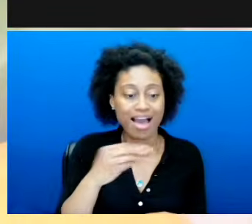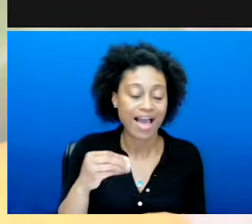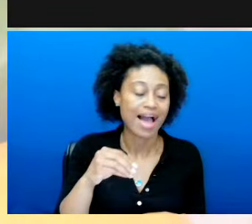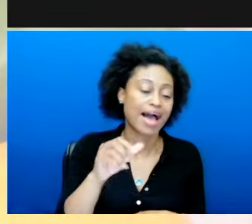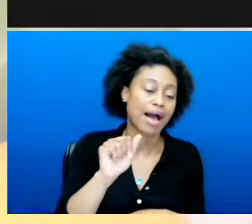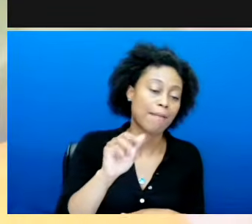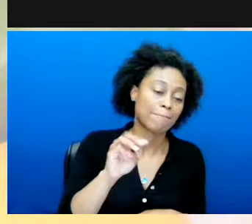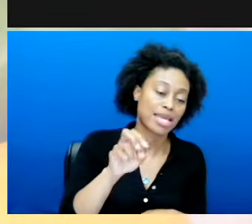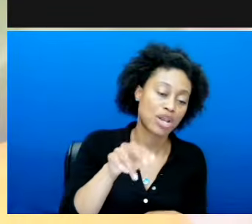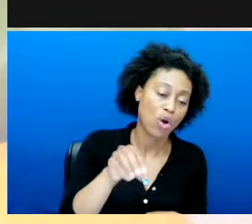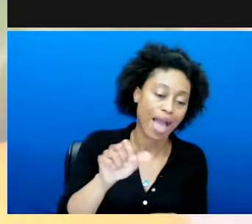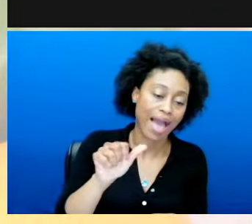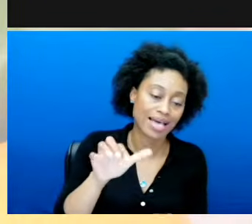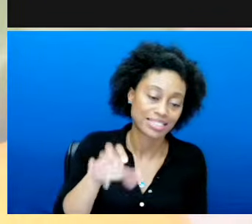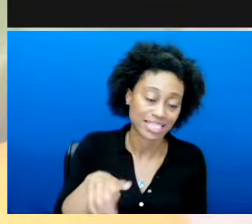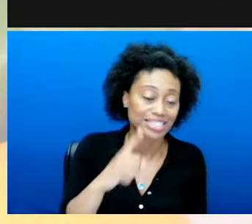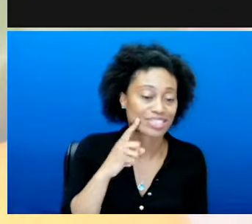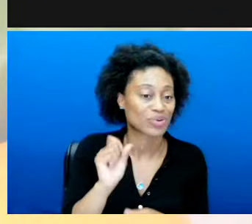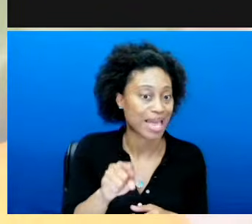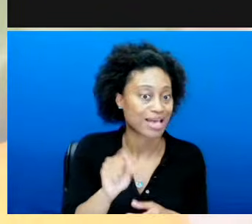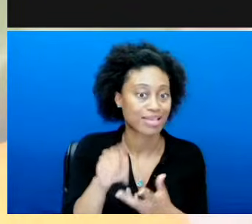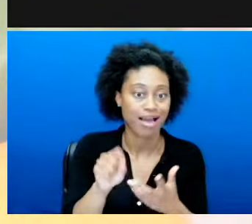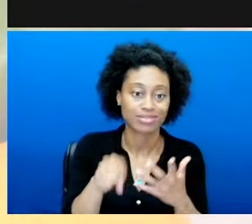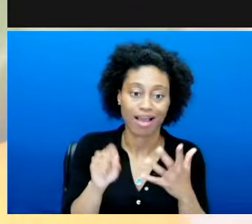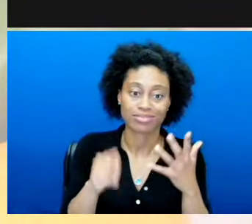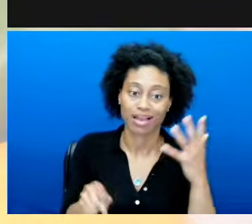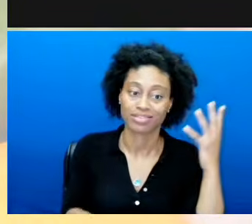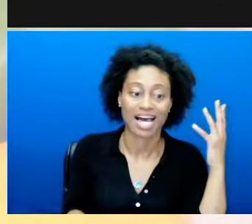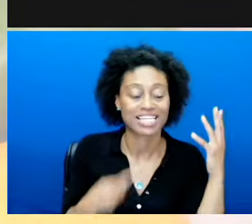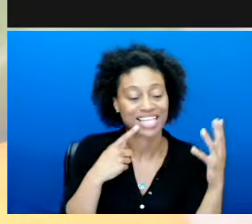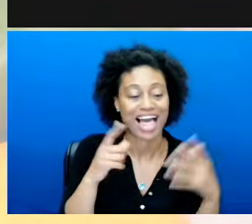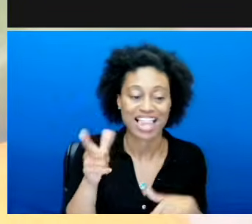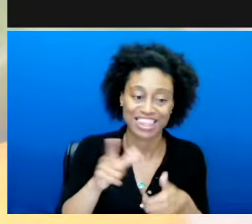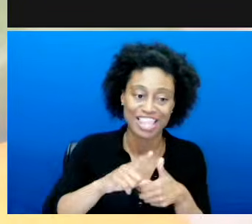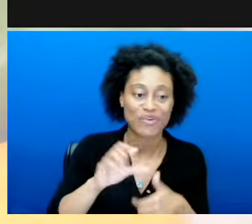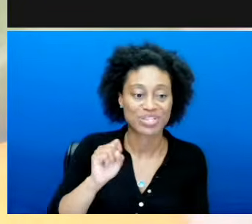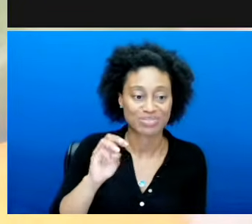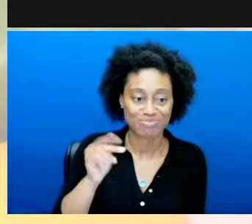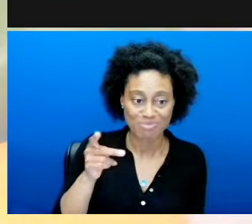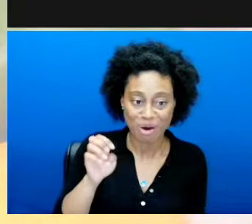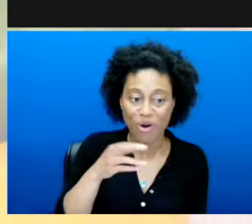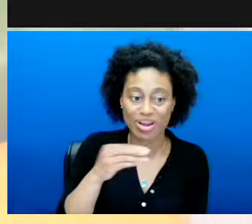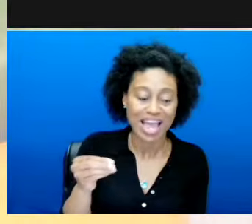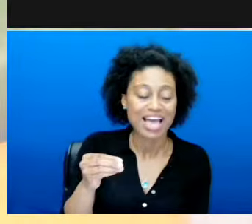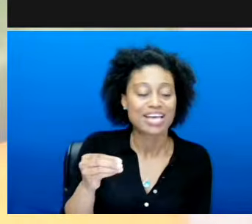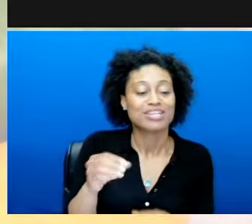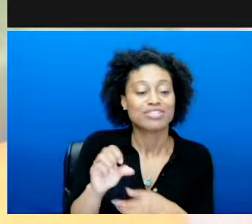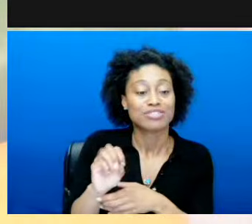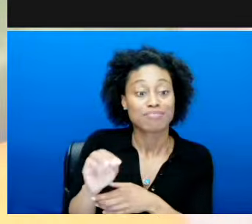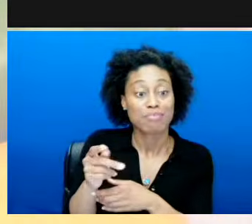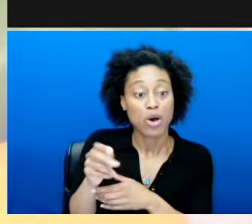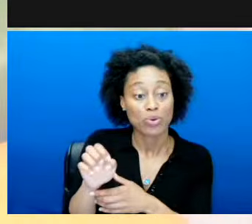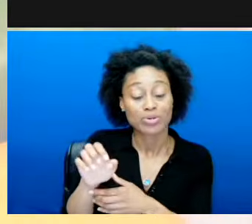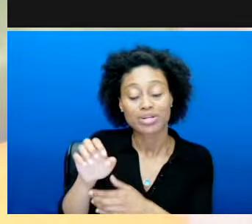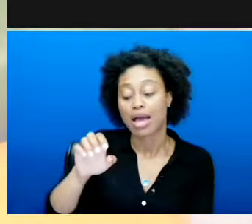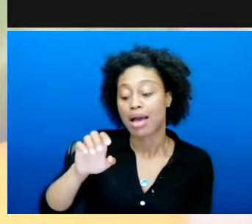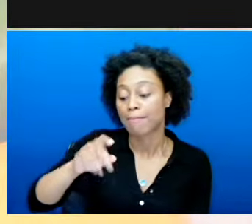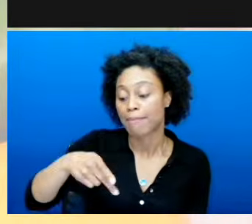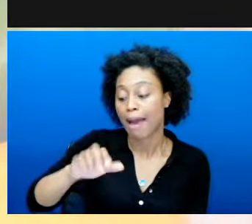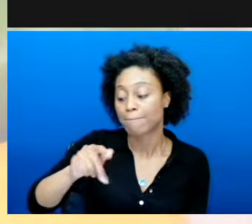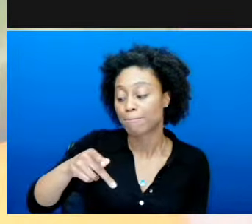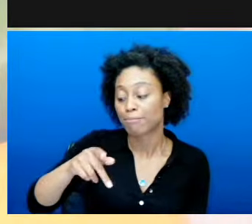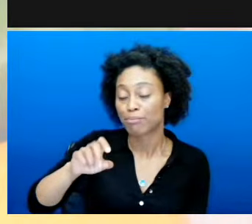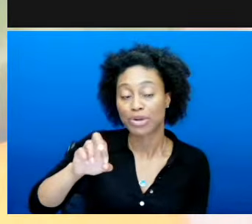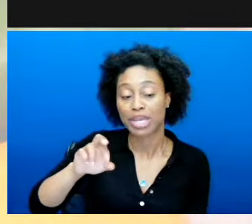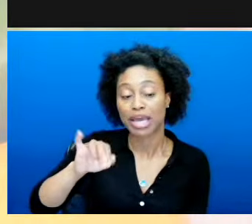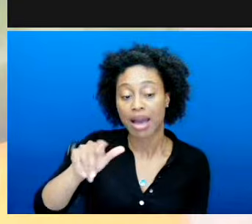smoke. So it looks like, yeah, most people said liquid smoke, smoked paprika, and the amino acids. We have pros